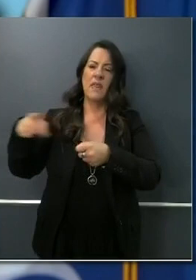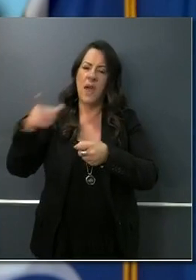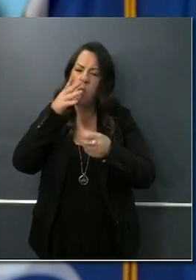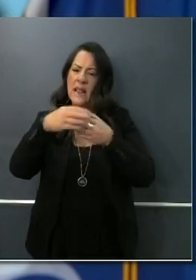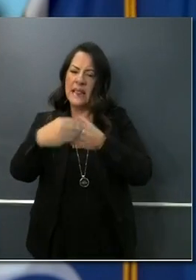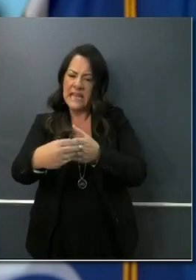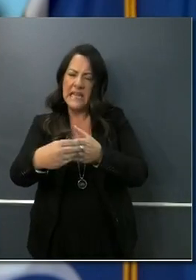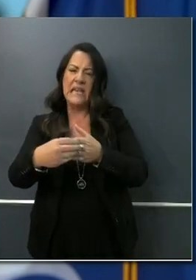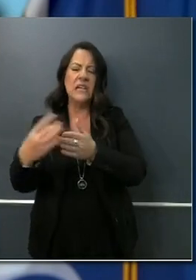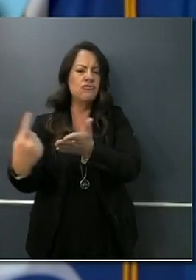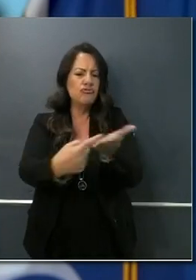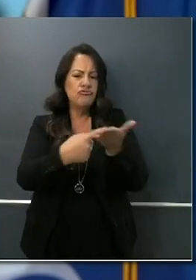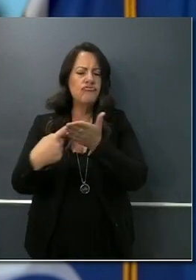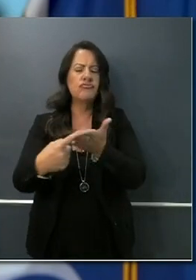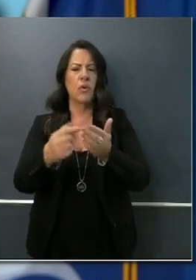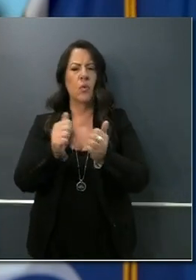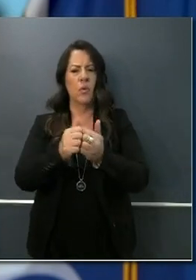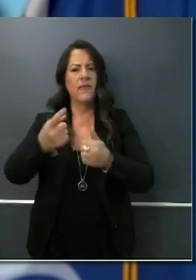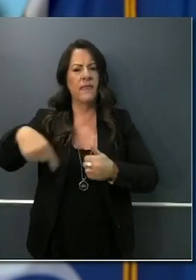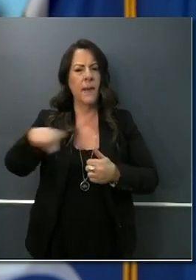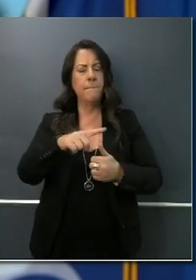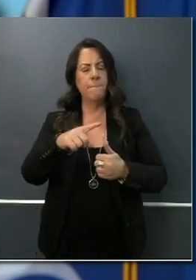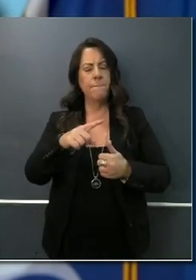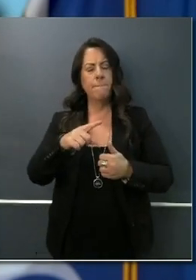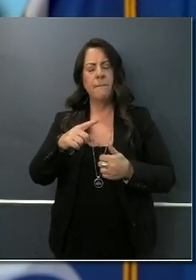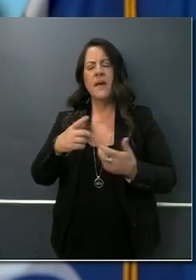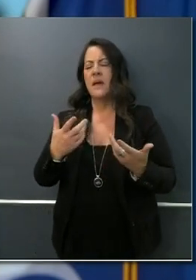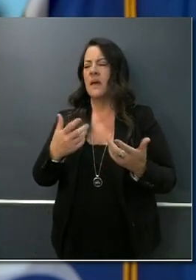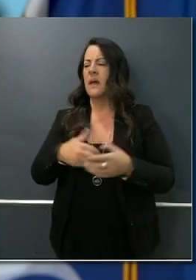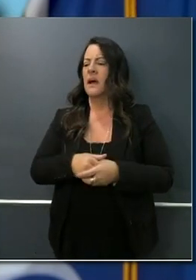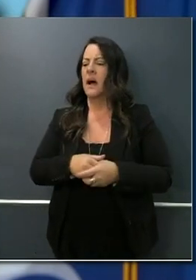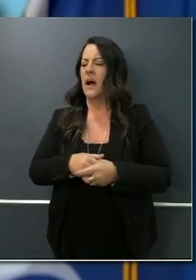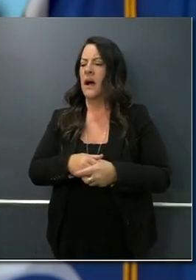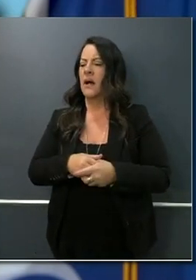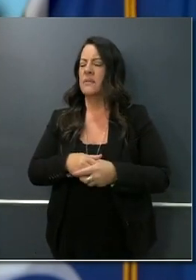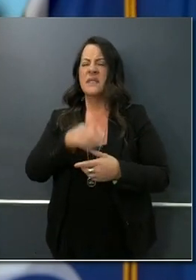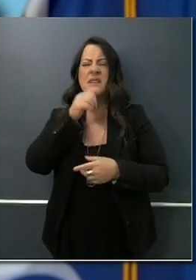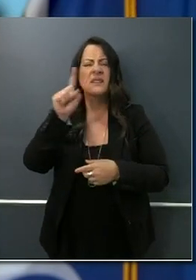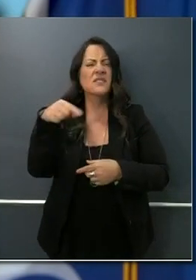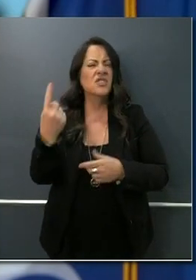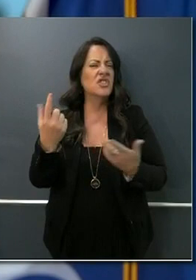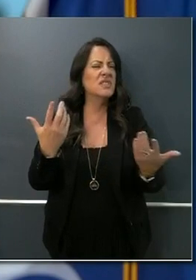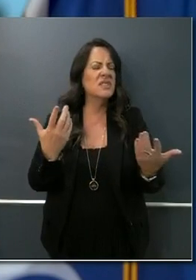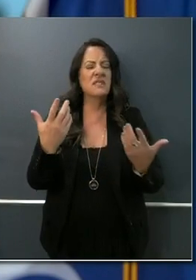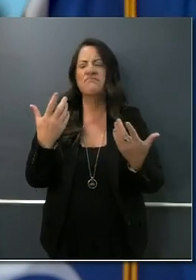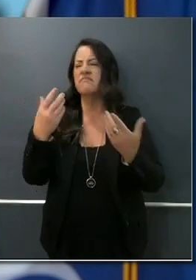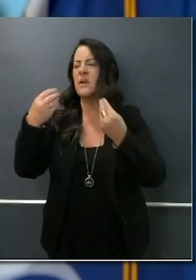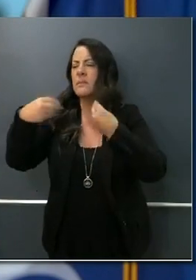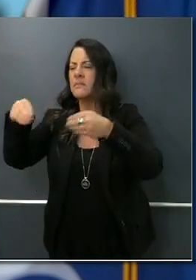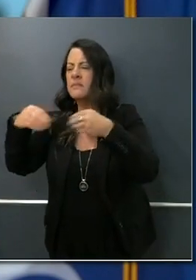start to break down not just broad strokes, hospitality or retail, but by